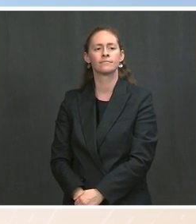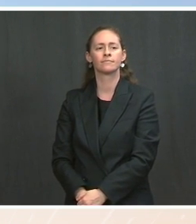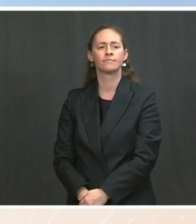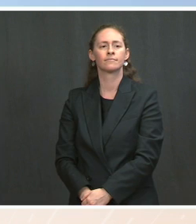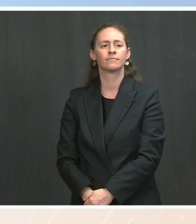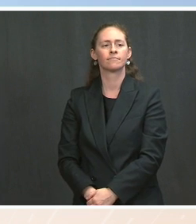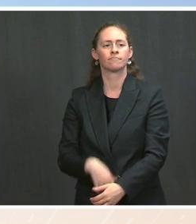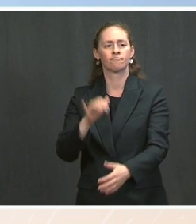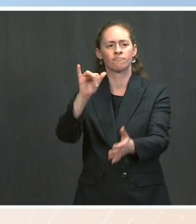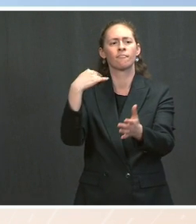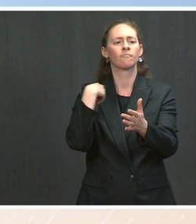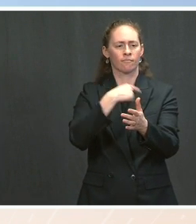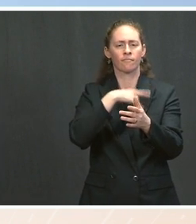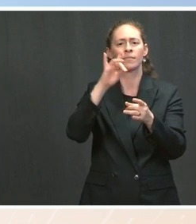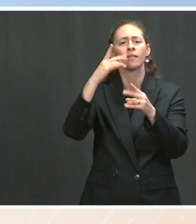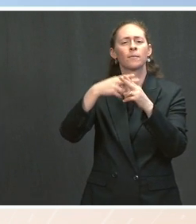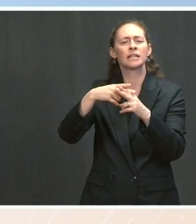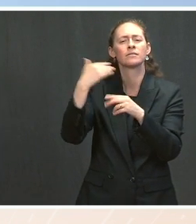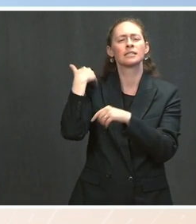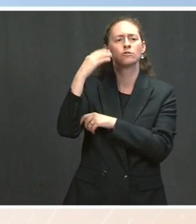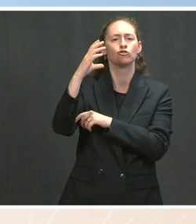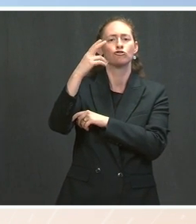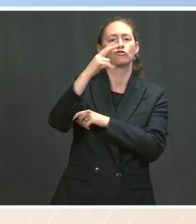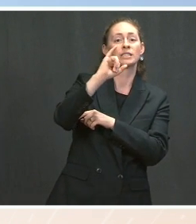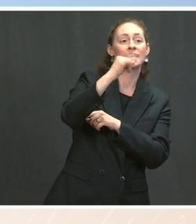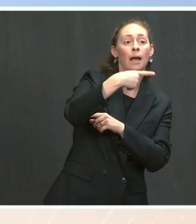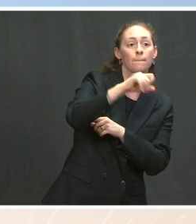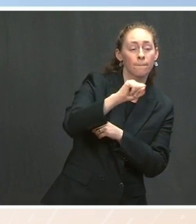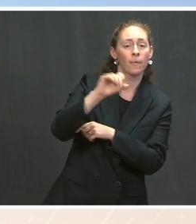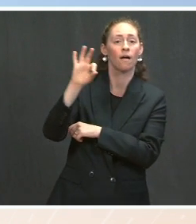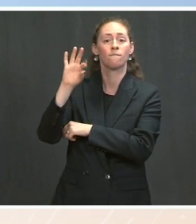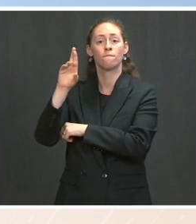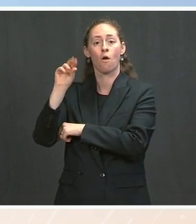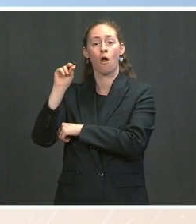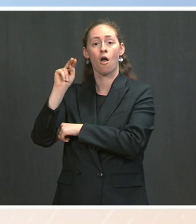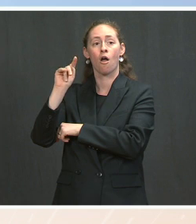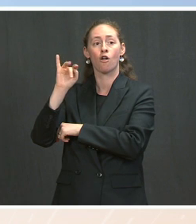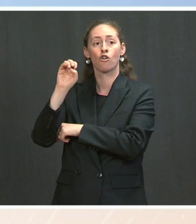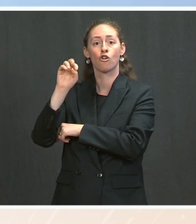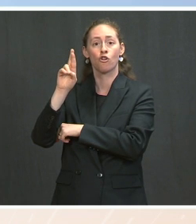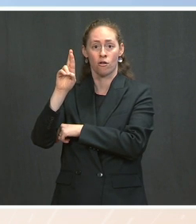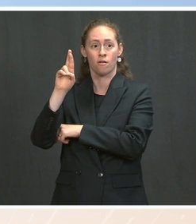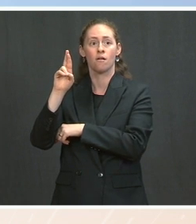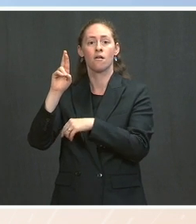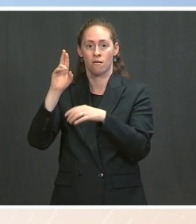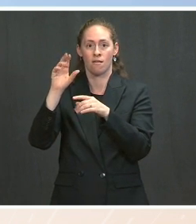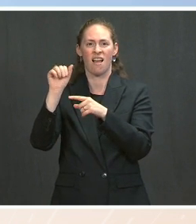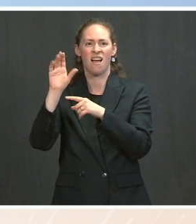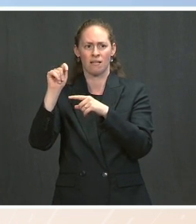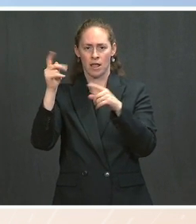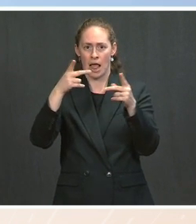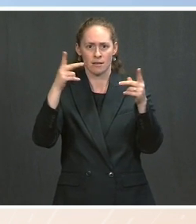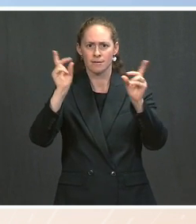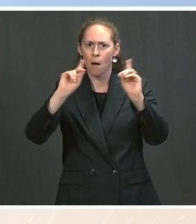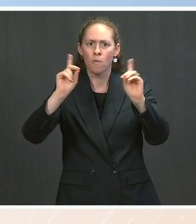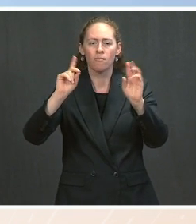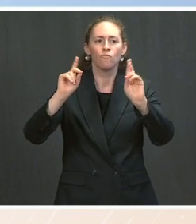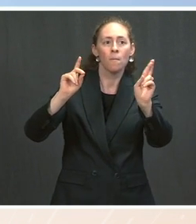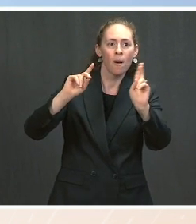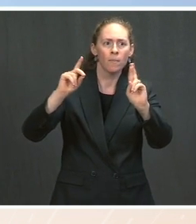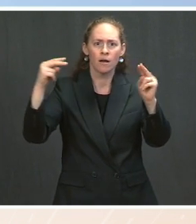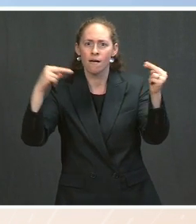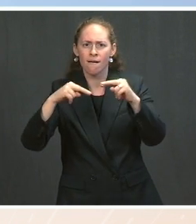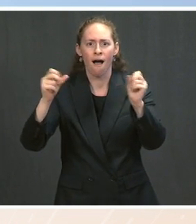know, those are negotiating and working their way through in a bipartisan fashion at this point in time. But as I've also said from here, but I'll